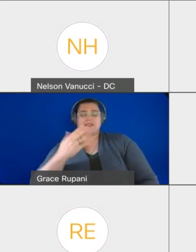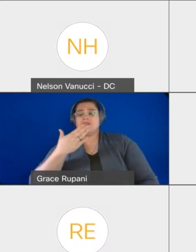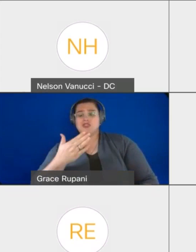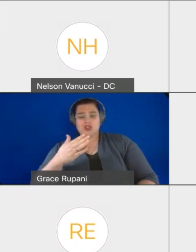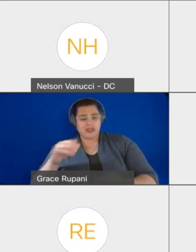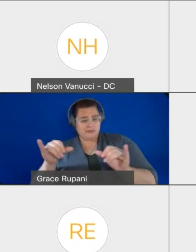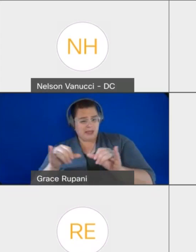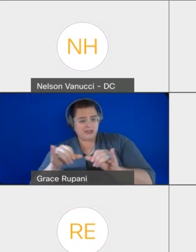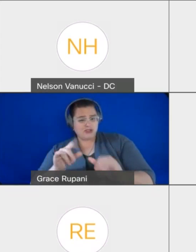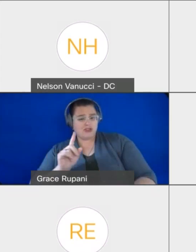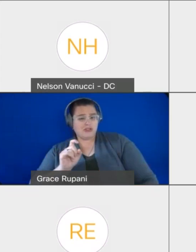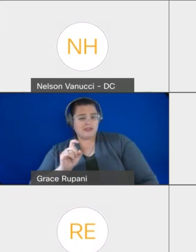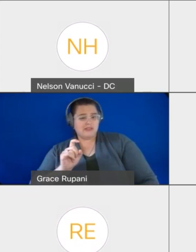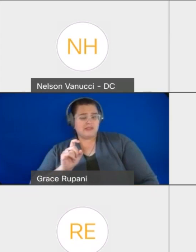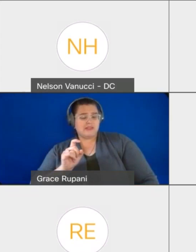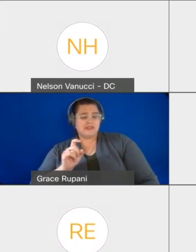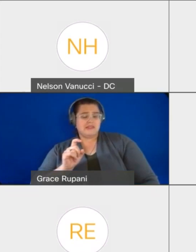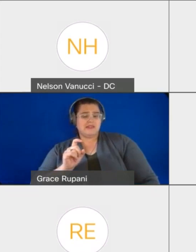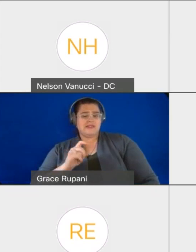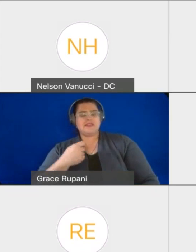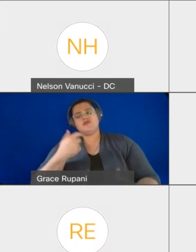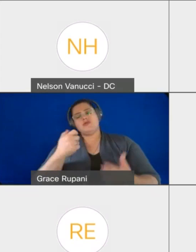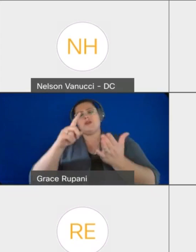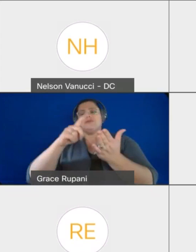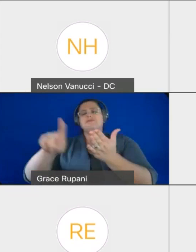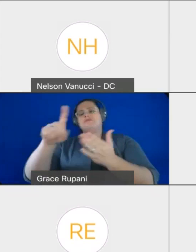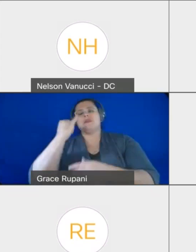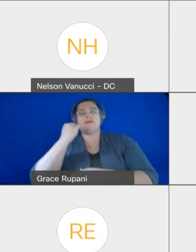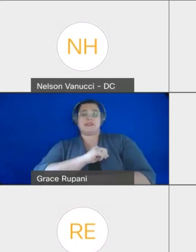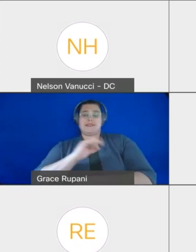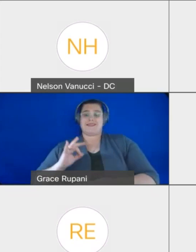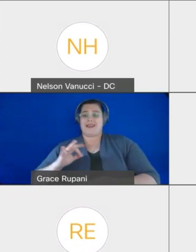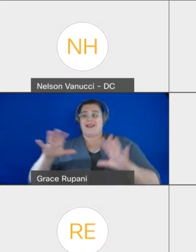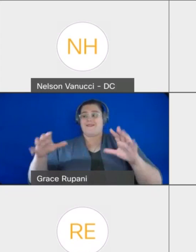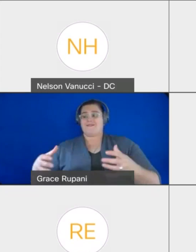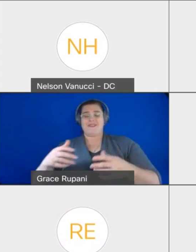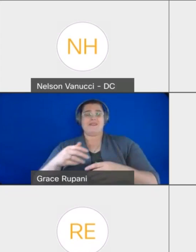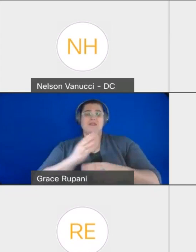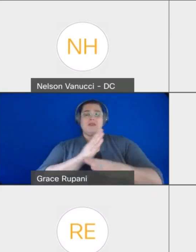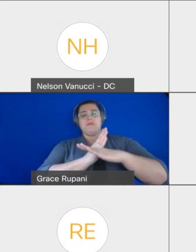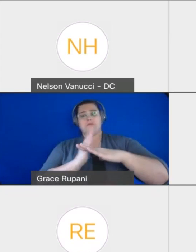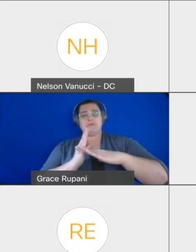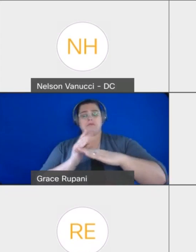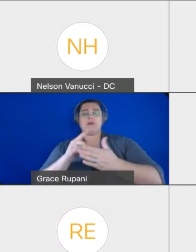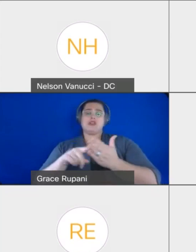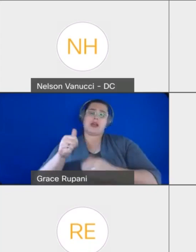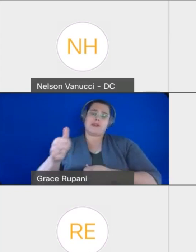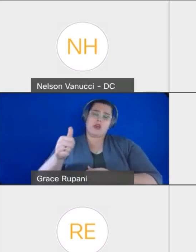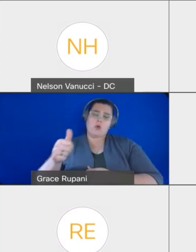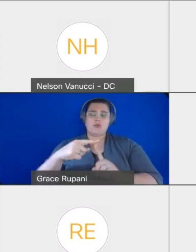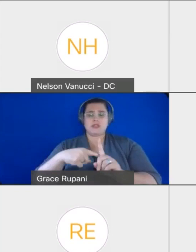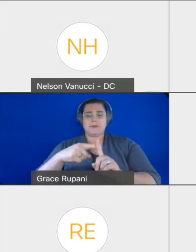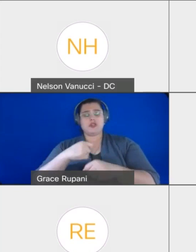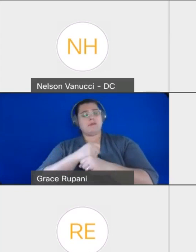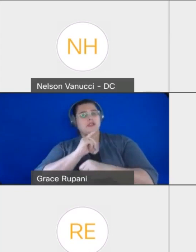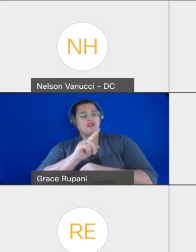staff in the middle of their shift or every 4 hours over their shift be checking their own temperature, just to ensure that they are, you